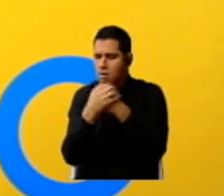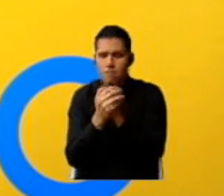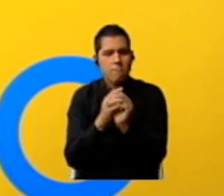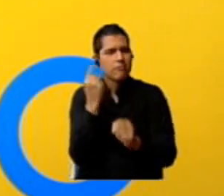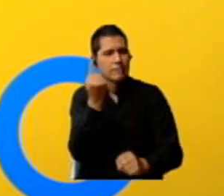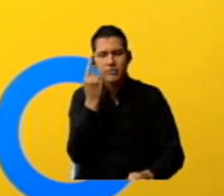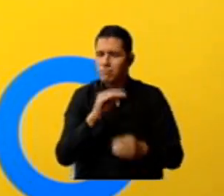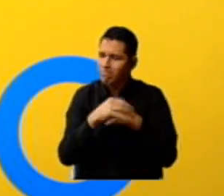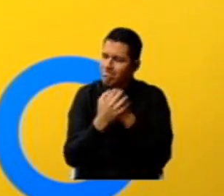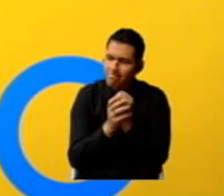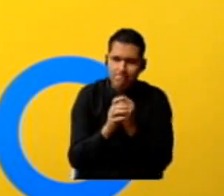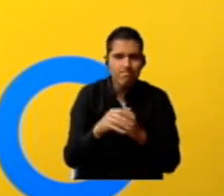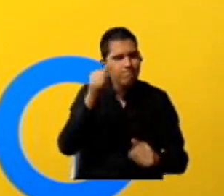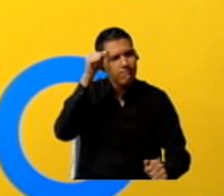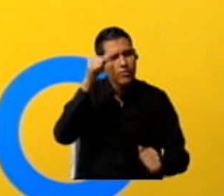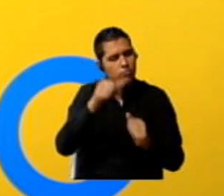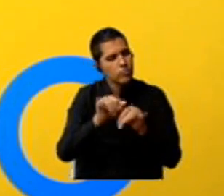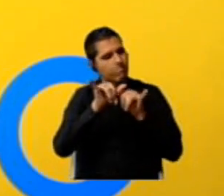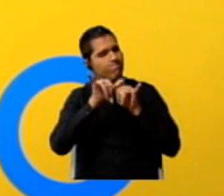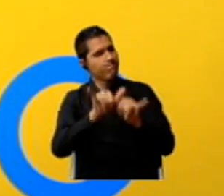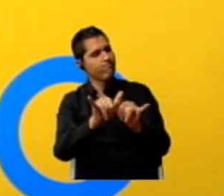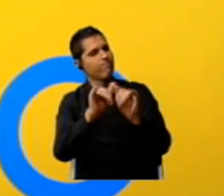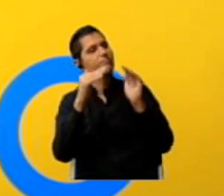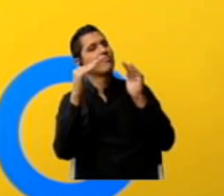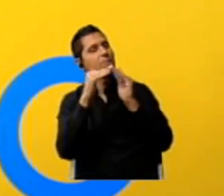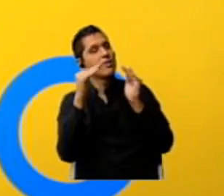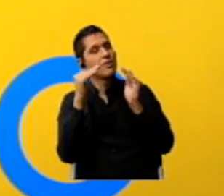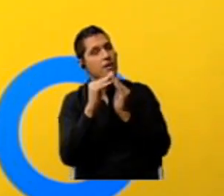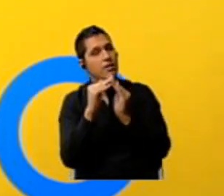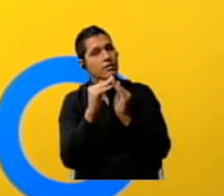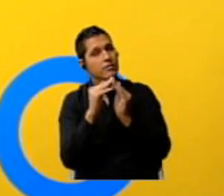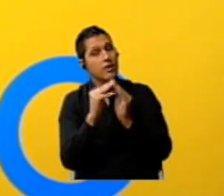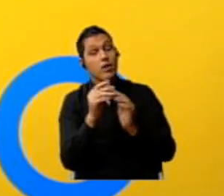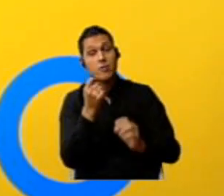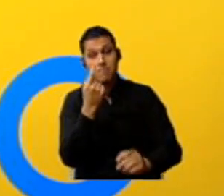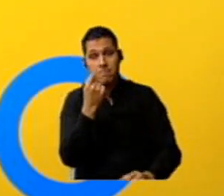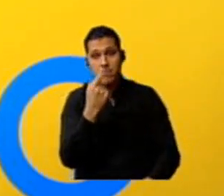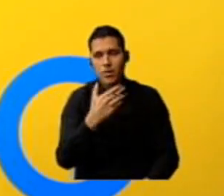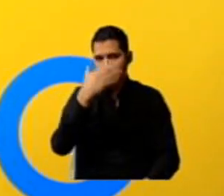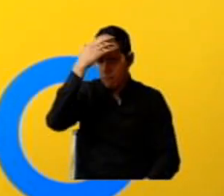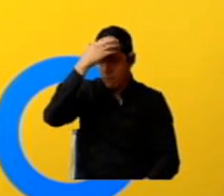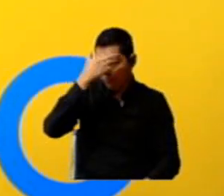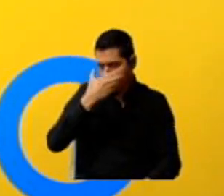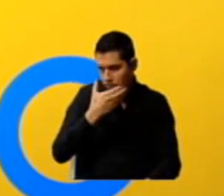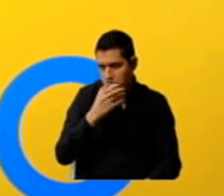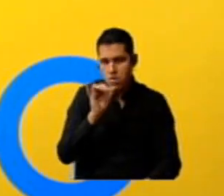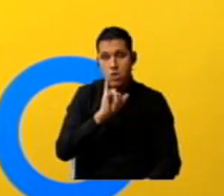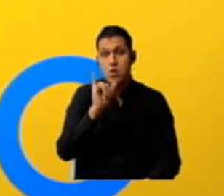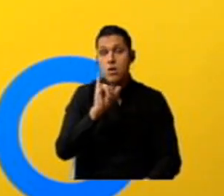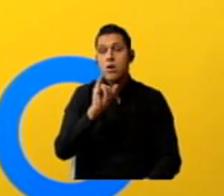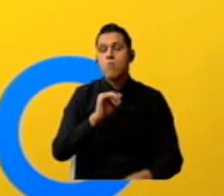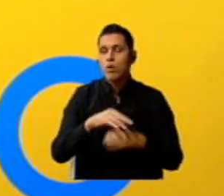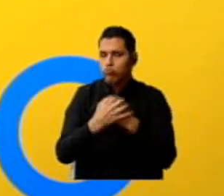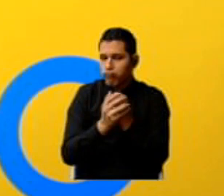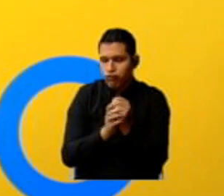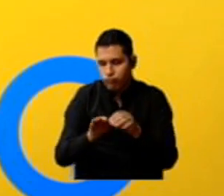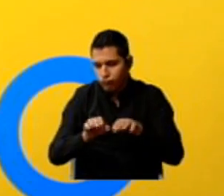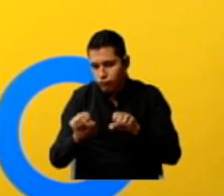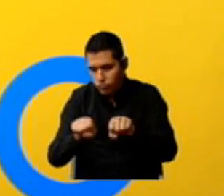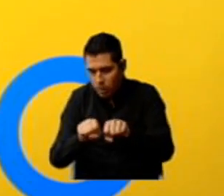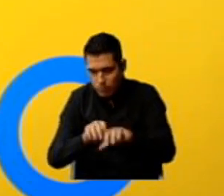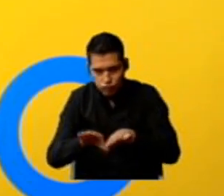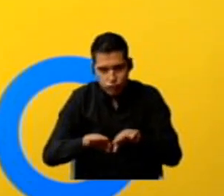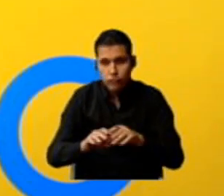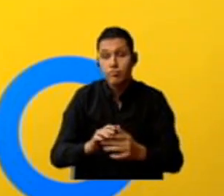Remember to stay at home. Wear a face mask. And it was a pleasure. This was Teacher Greivin